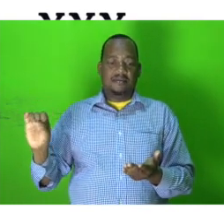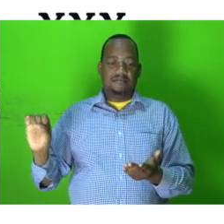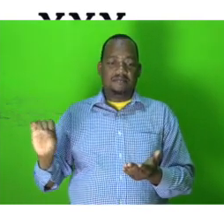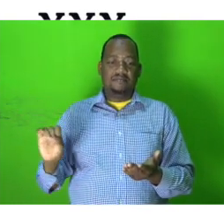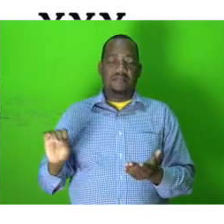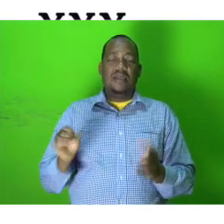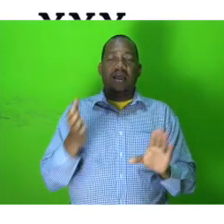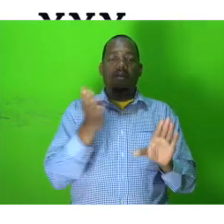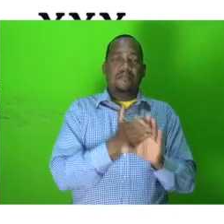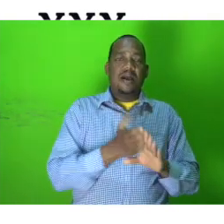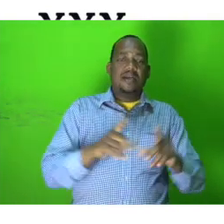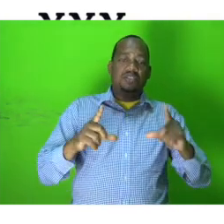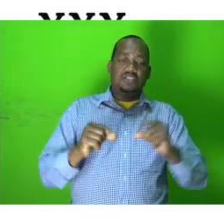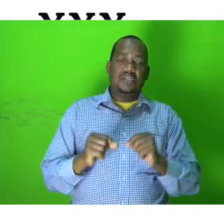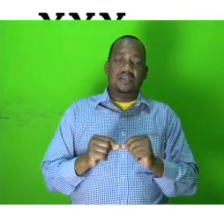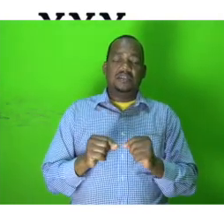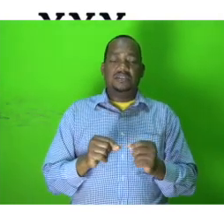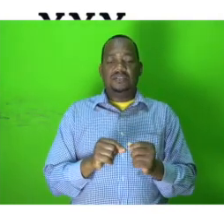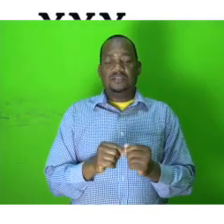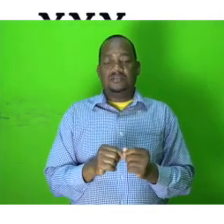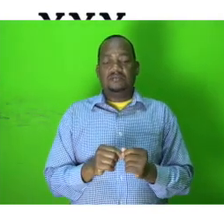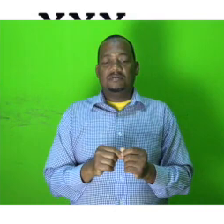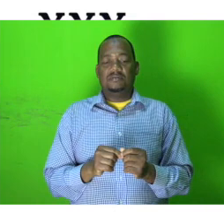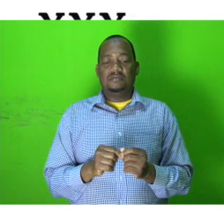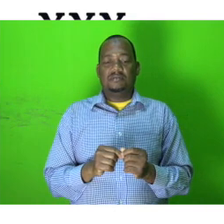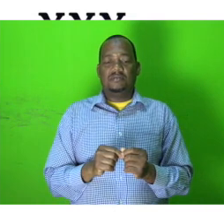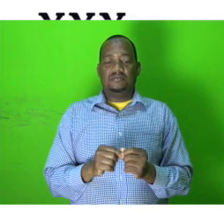add bank charge,